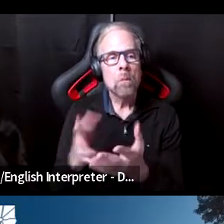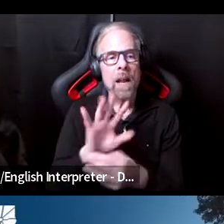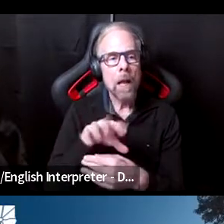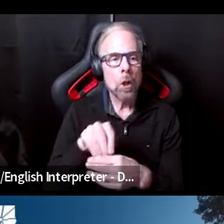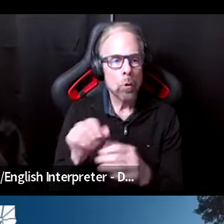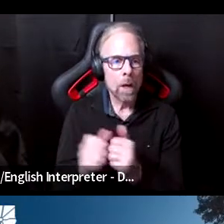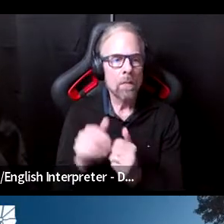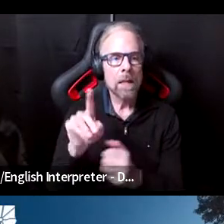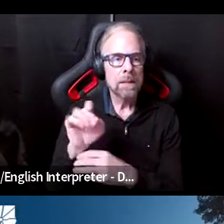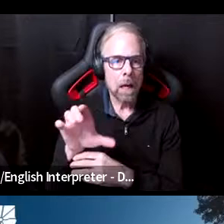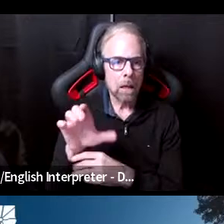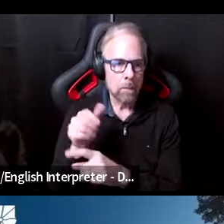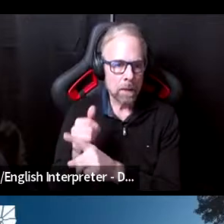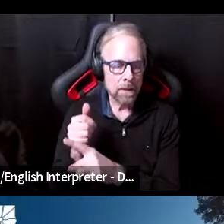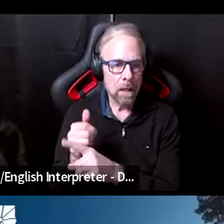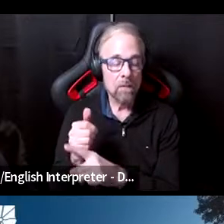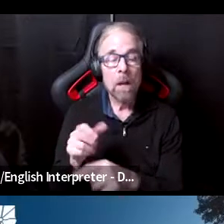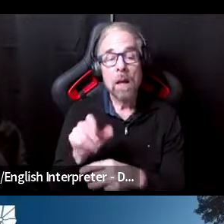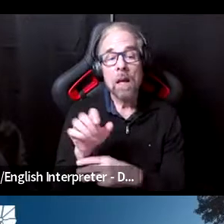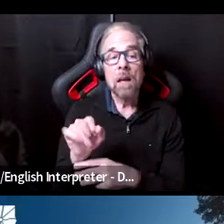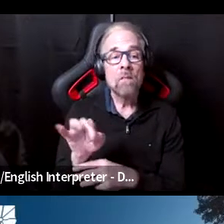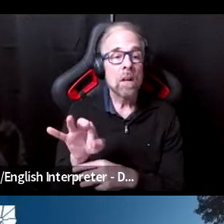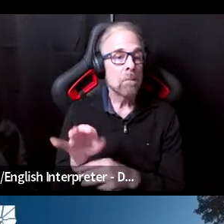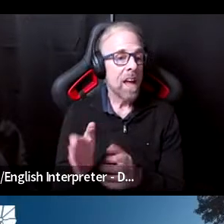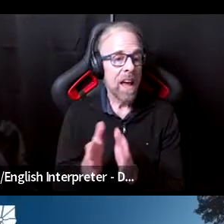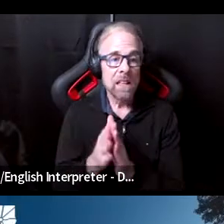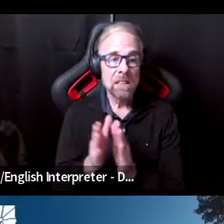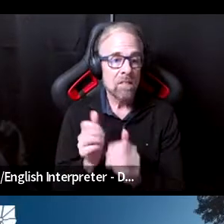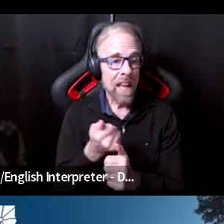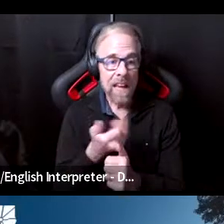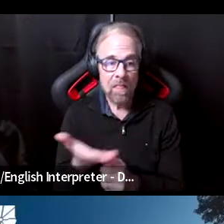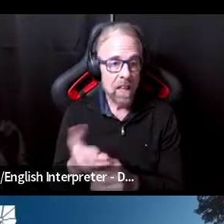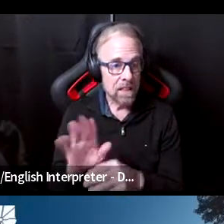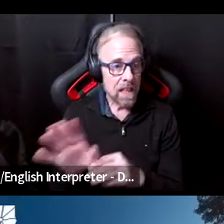document, and I might ask if there's anything to add, Chris.